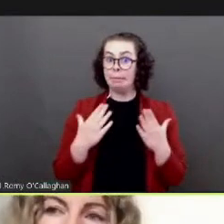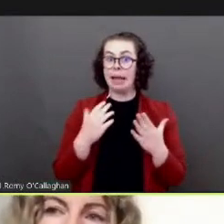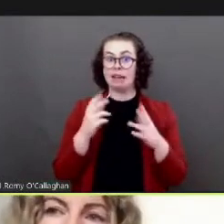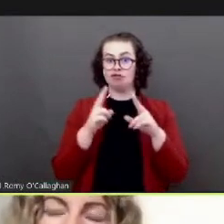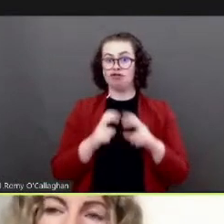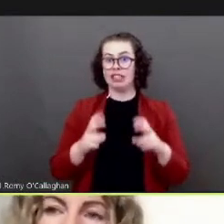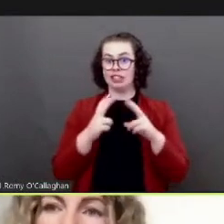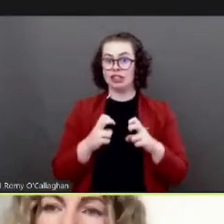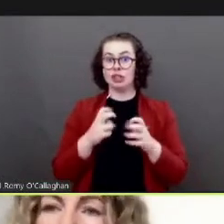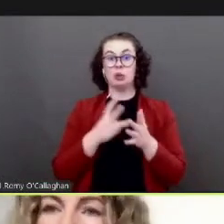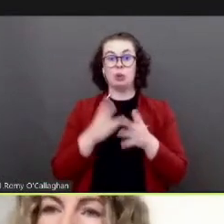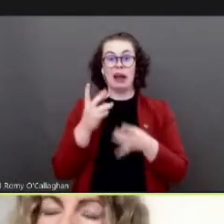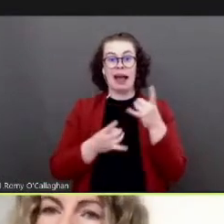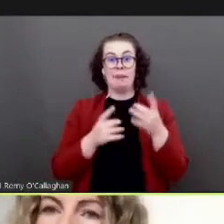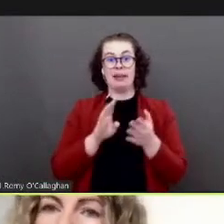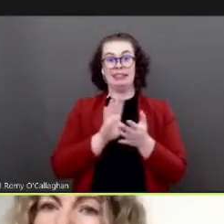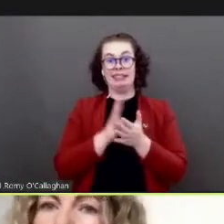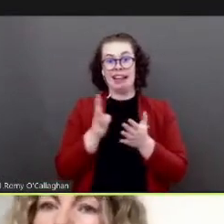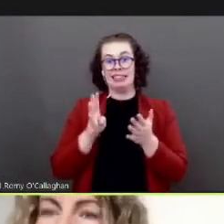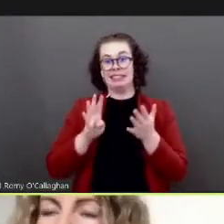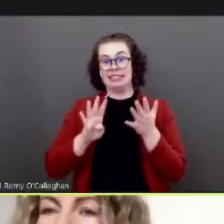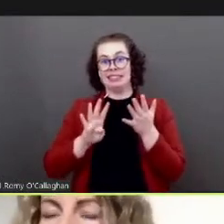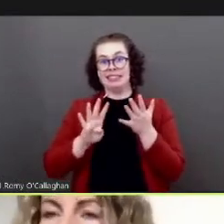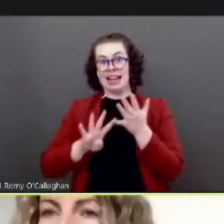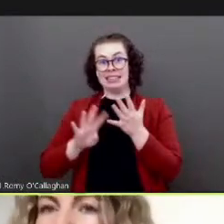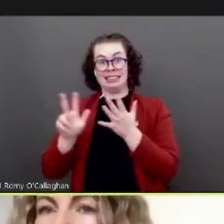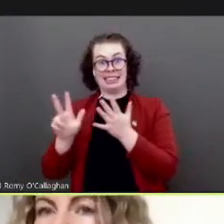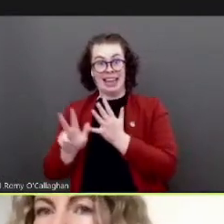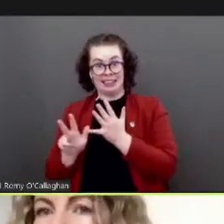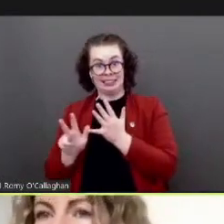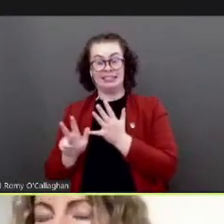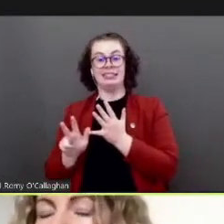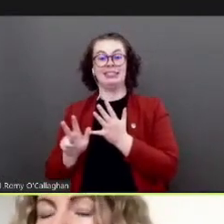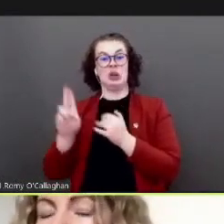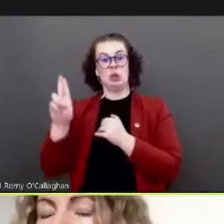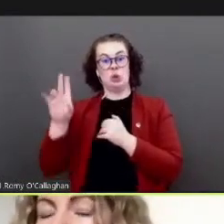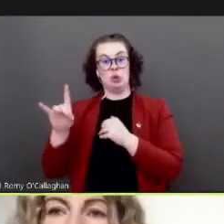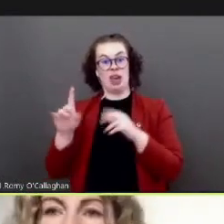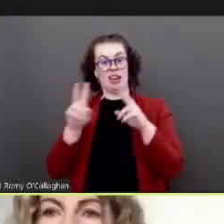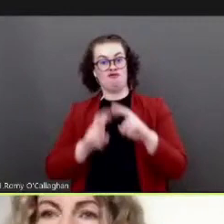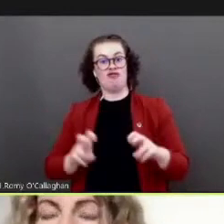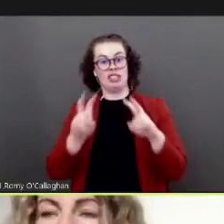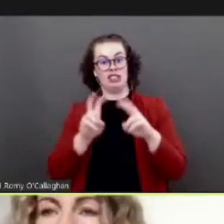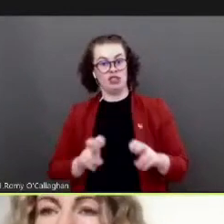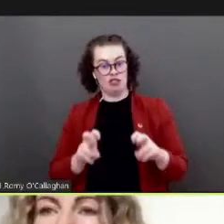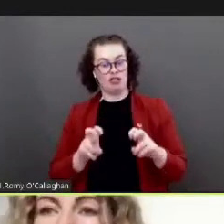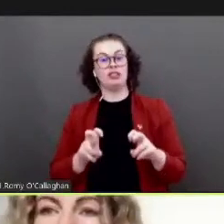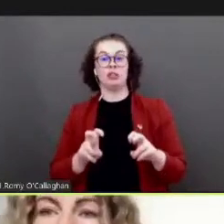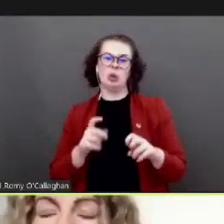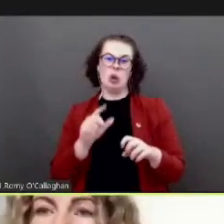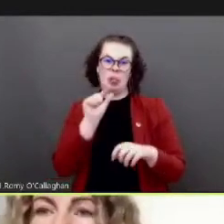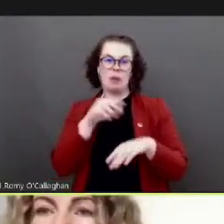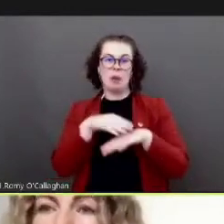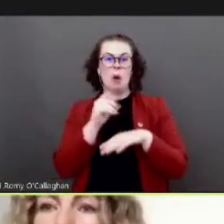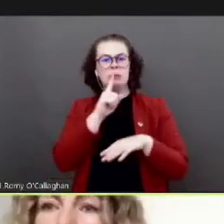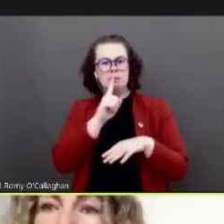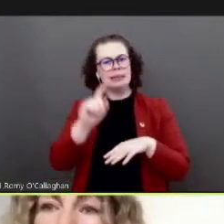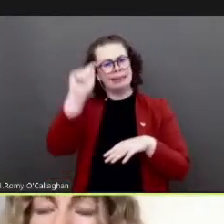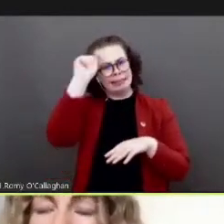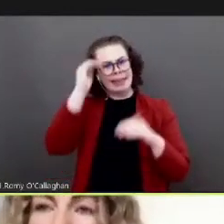It's 1998, so a little outdated, but there's nothing to suggest that these rates will have changed any. This study